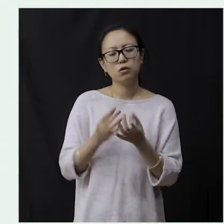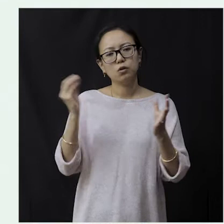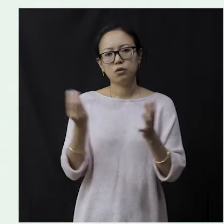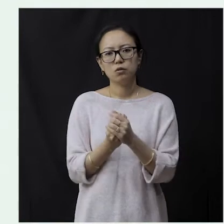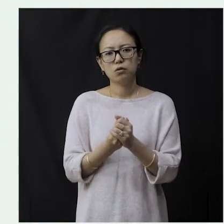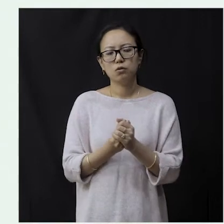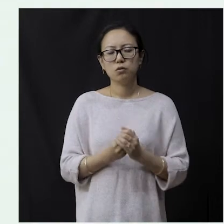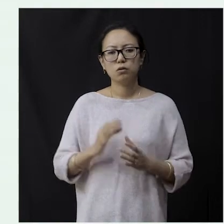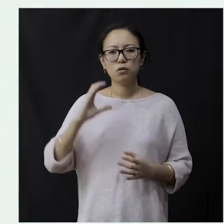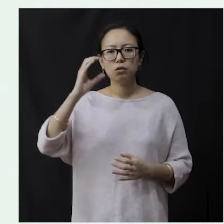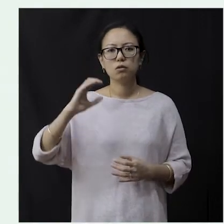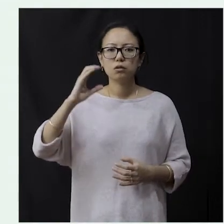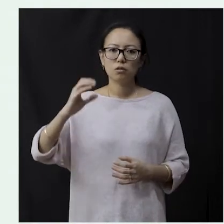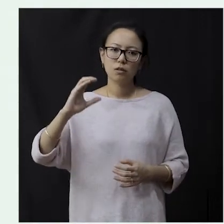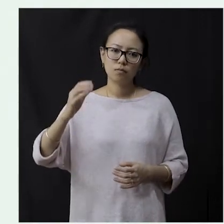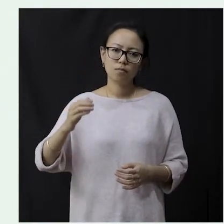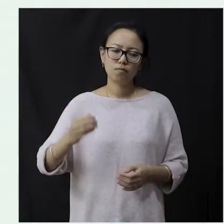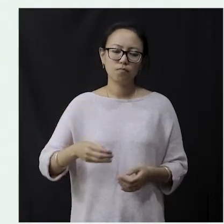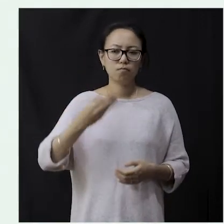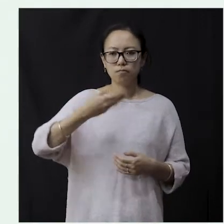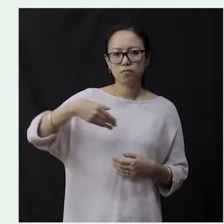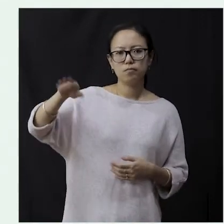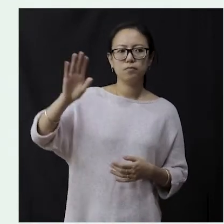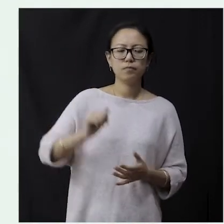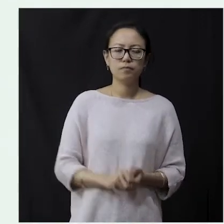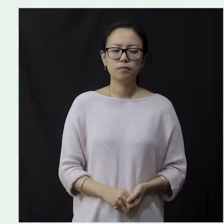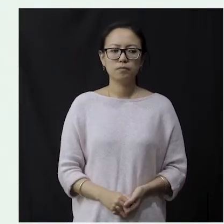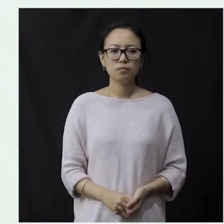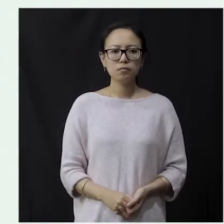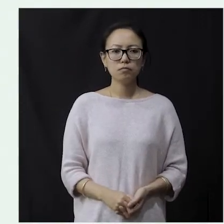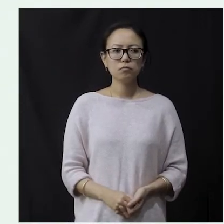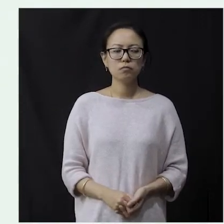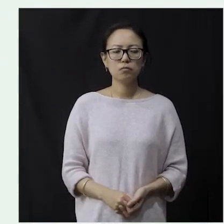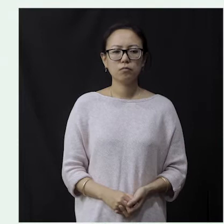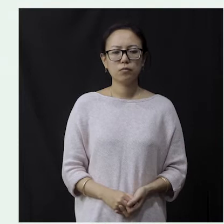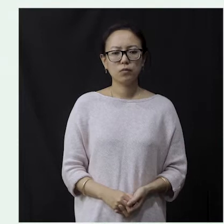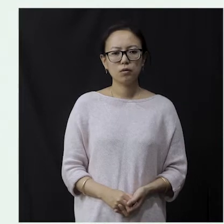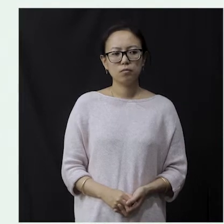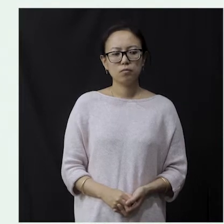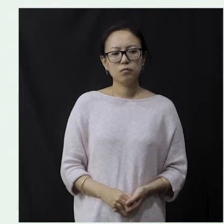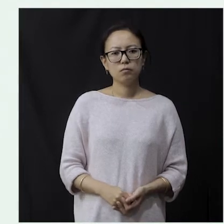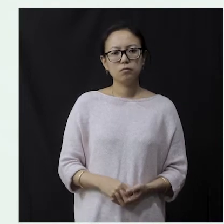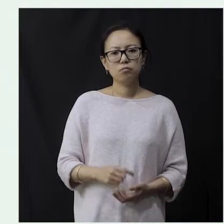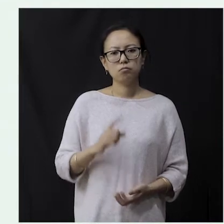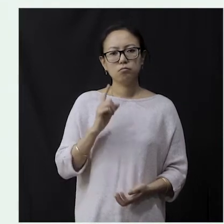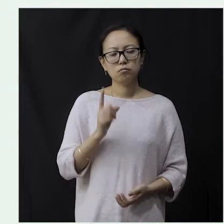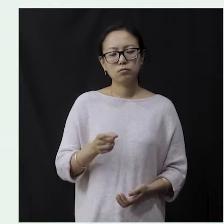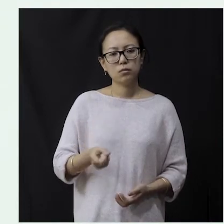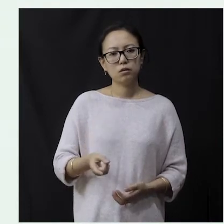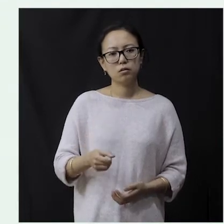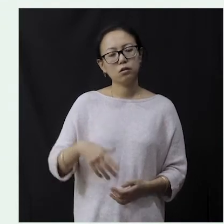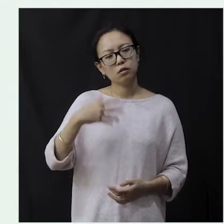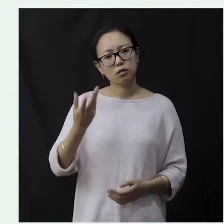the camel will carry all those heavy loads for them. Okay. Now later on, with the invention of wheel, you could